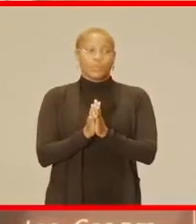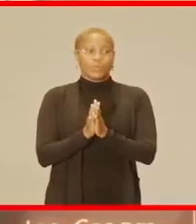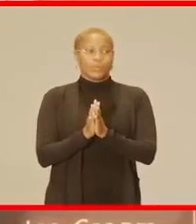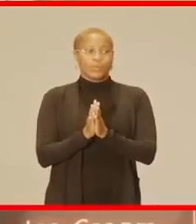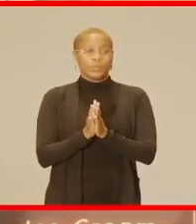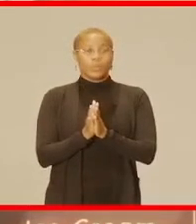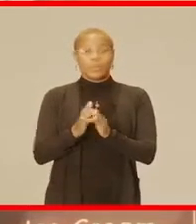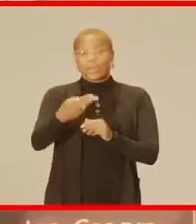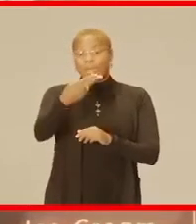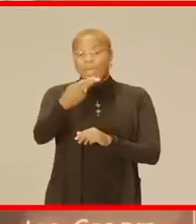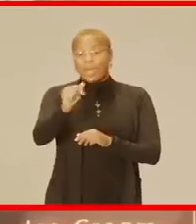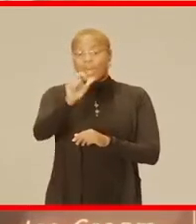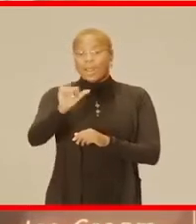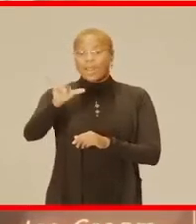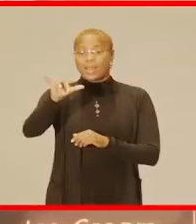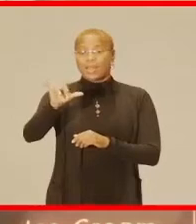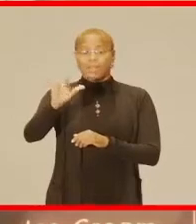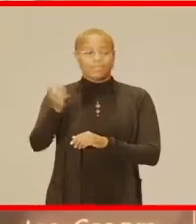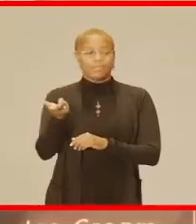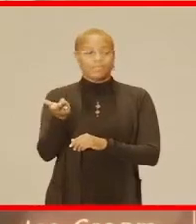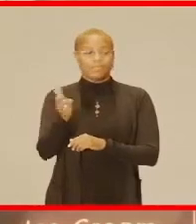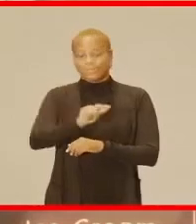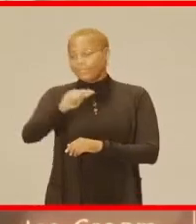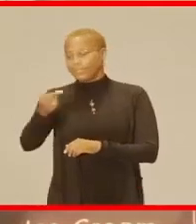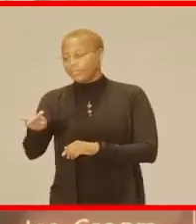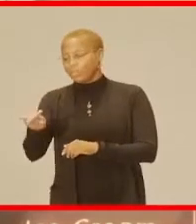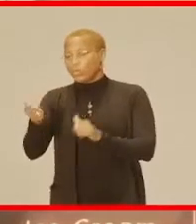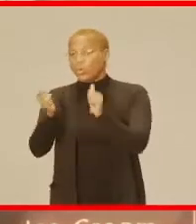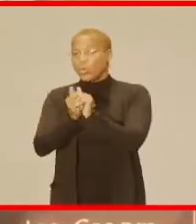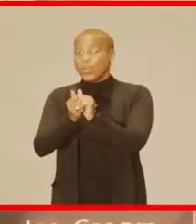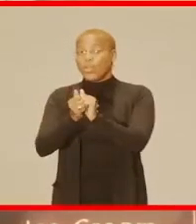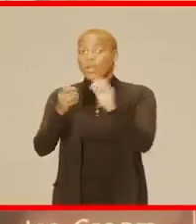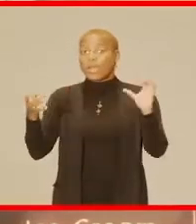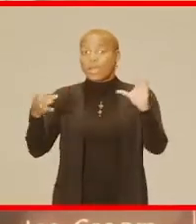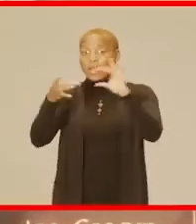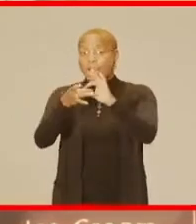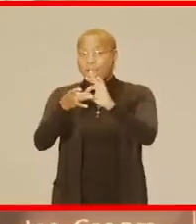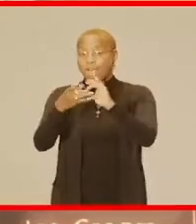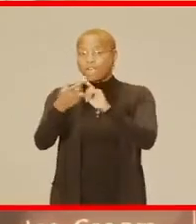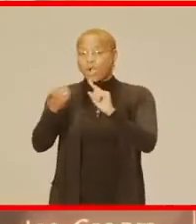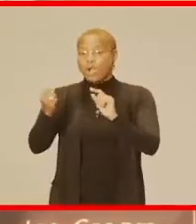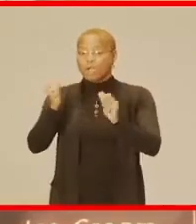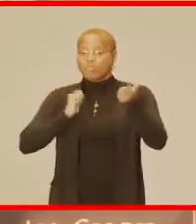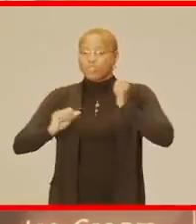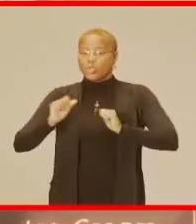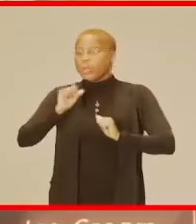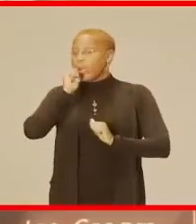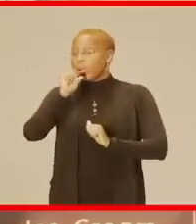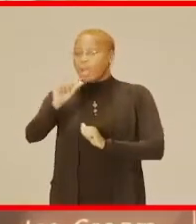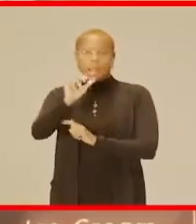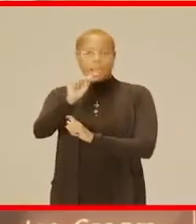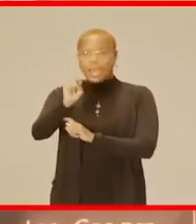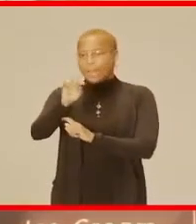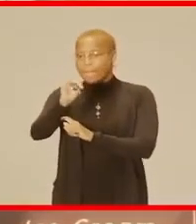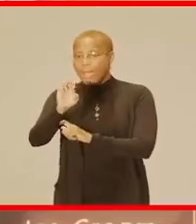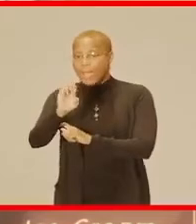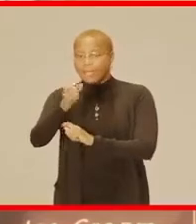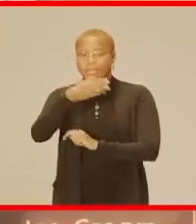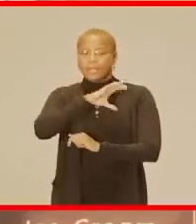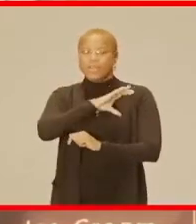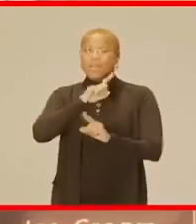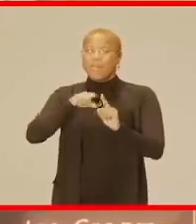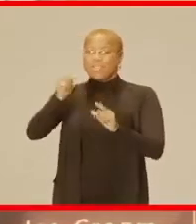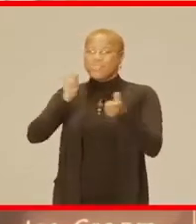Haley will now continue with connections from a show that is not anime, but is very well